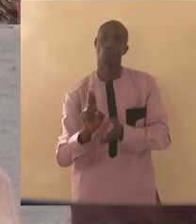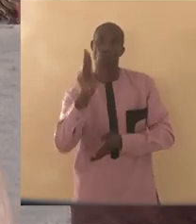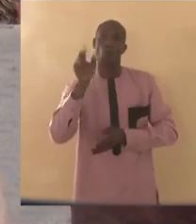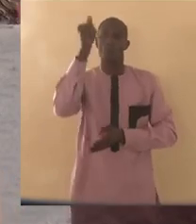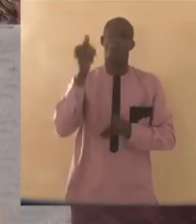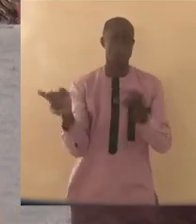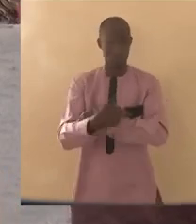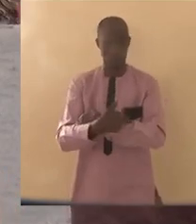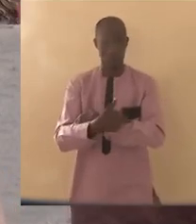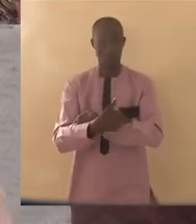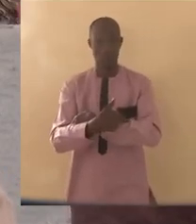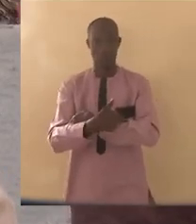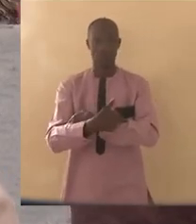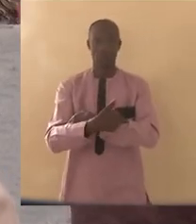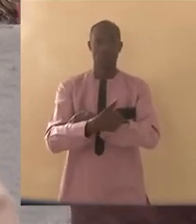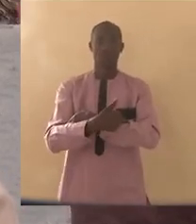the upper room.